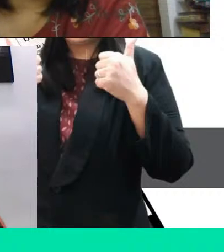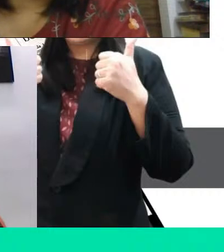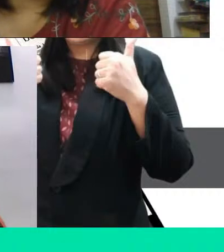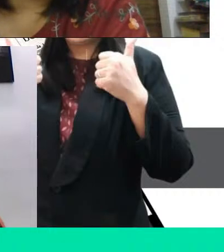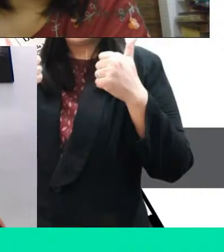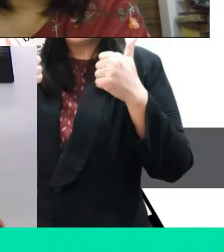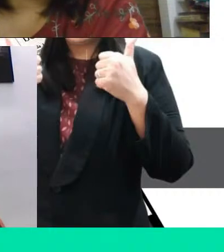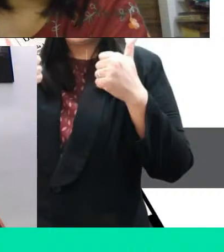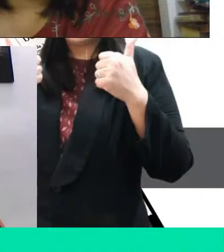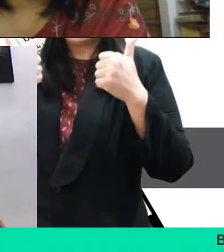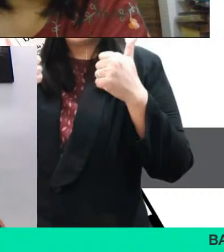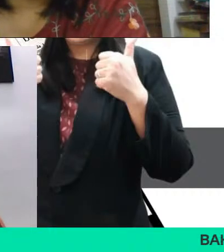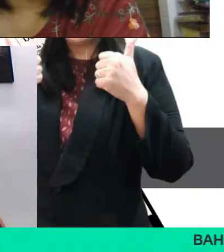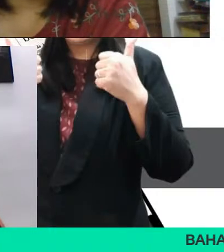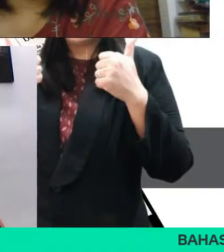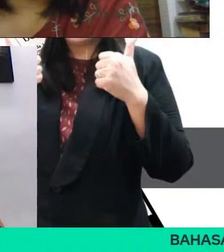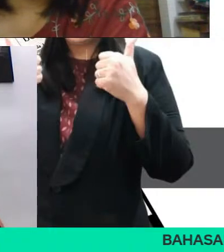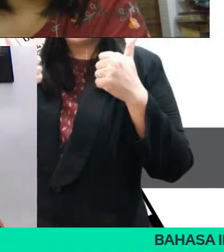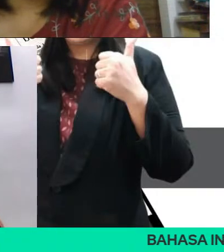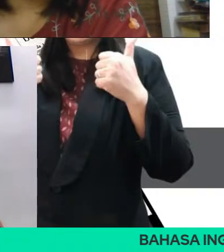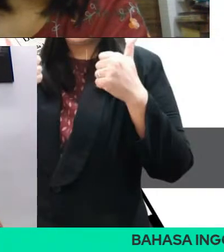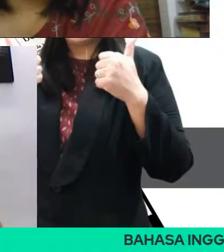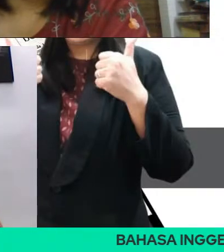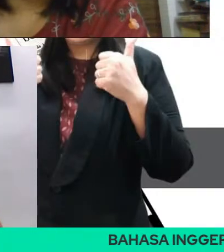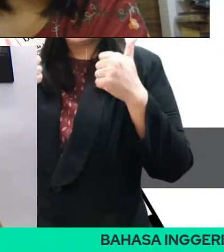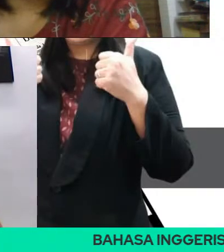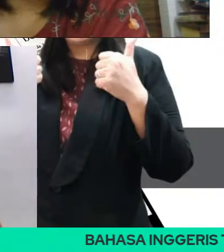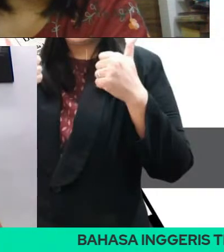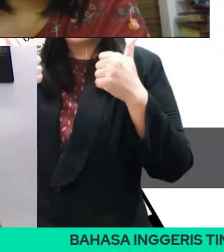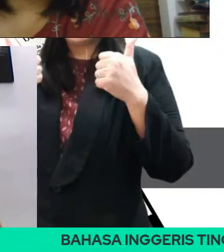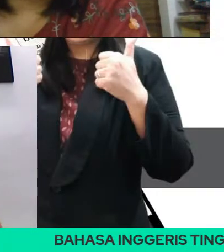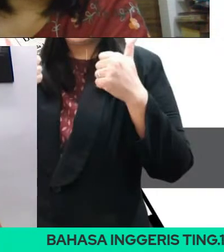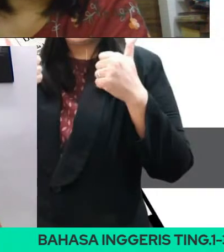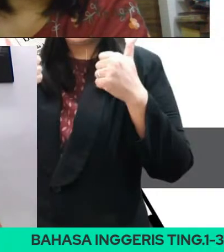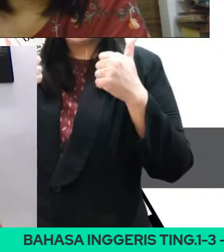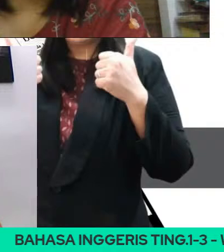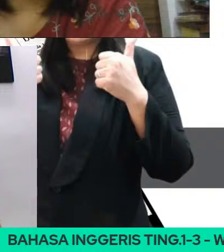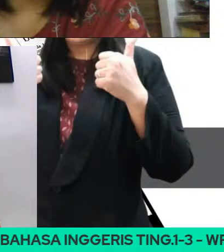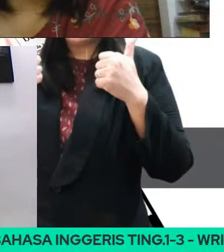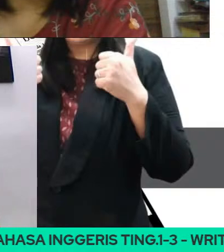Okay, you can fill your cert now if you want.